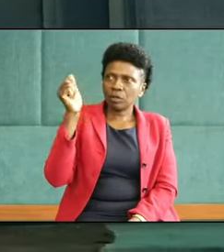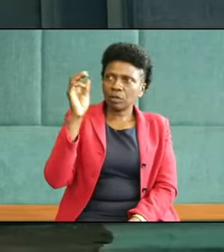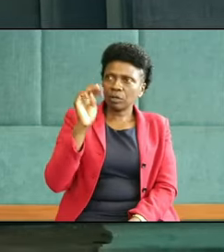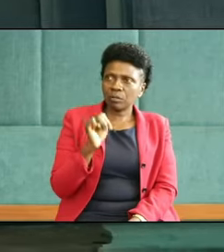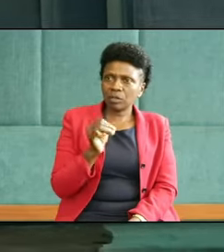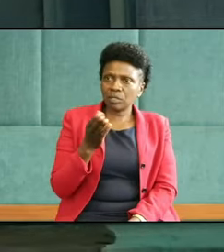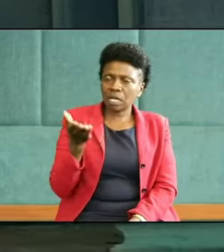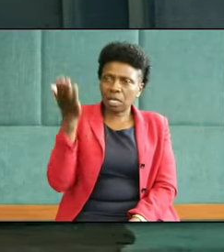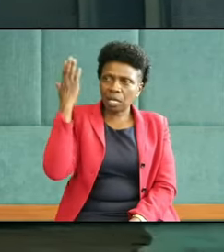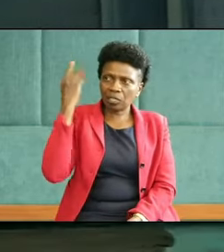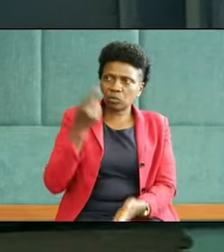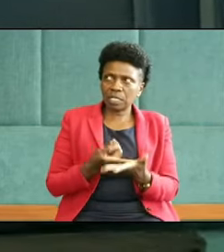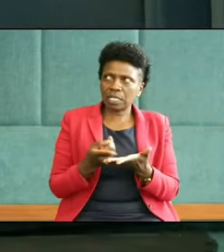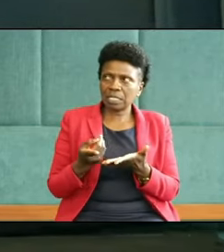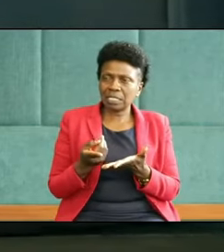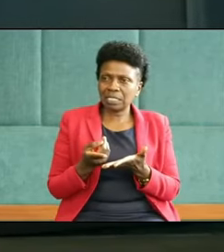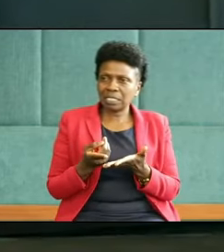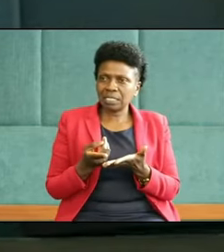it not last week?